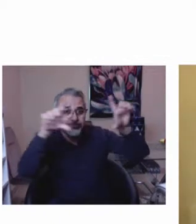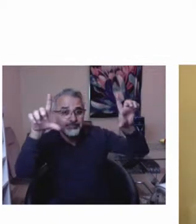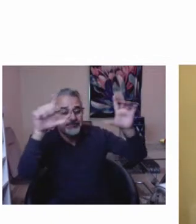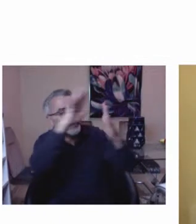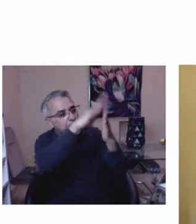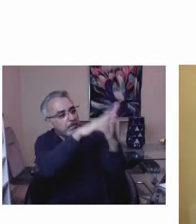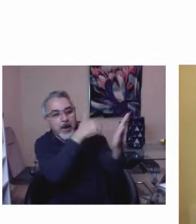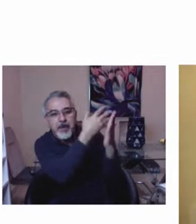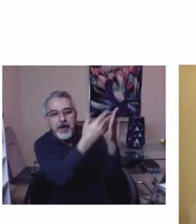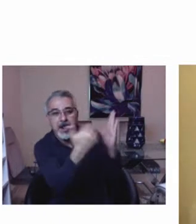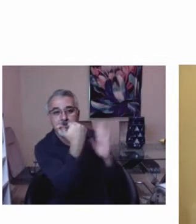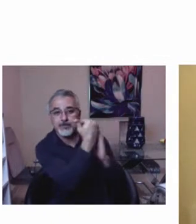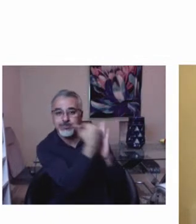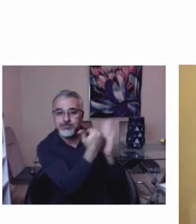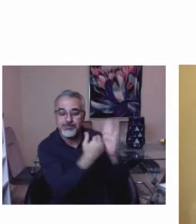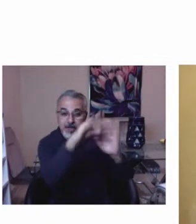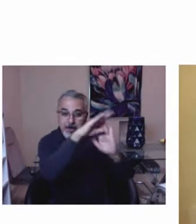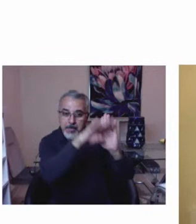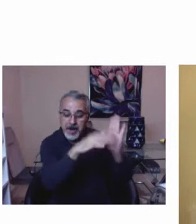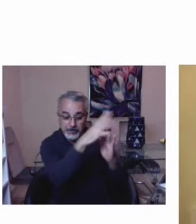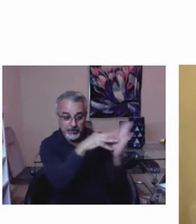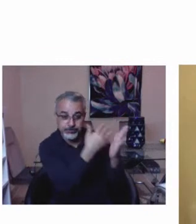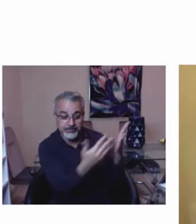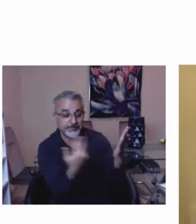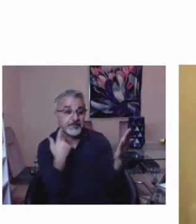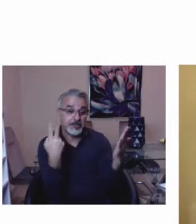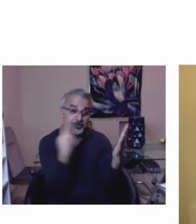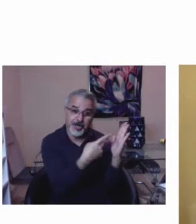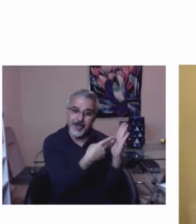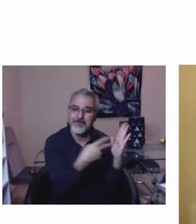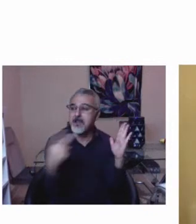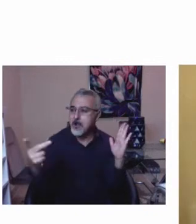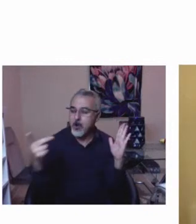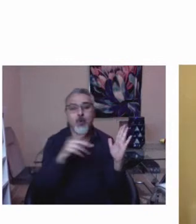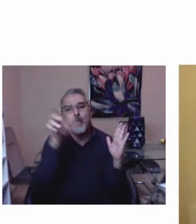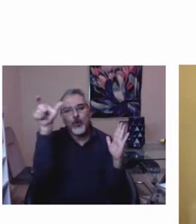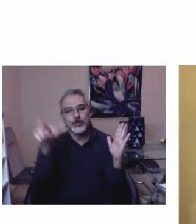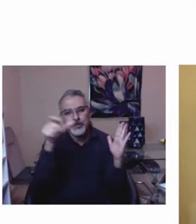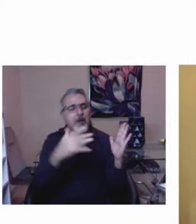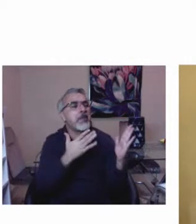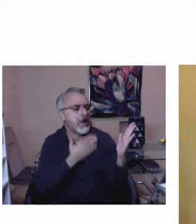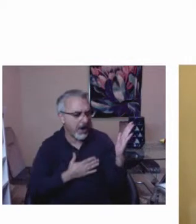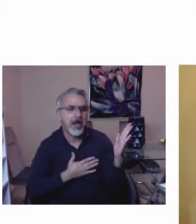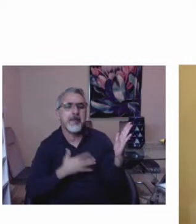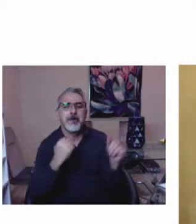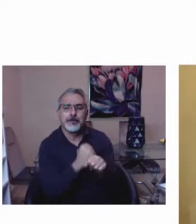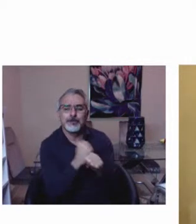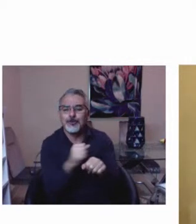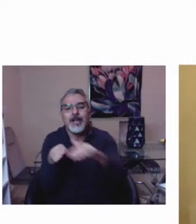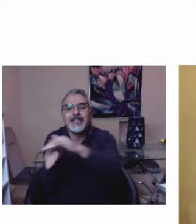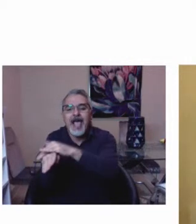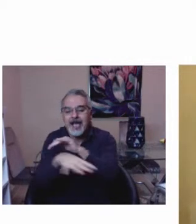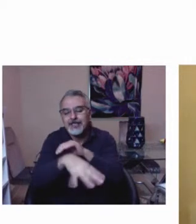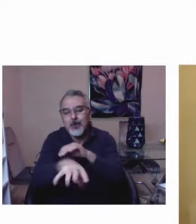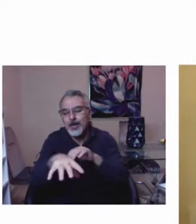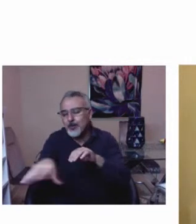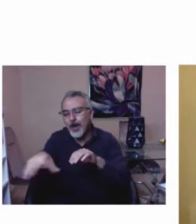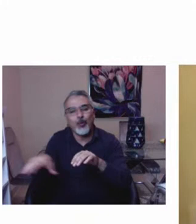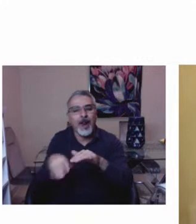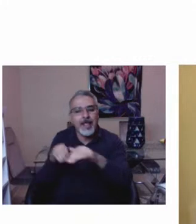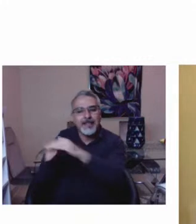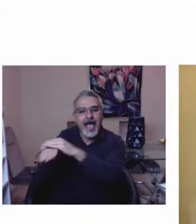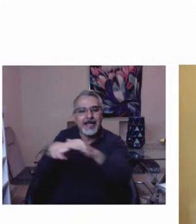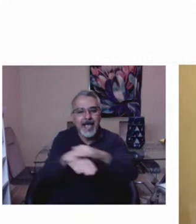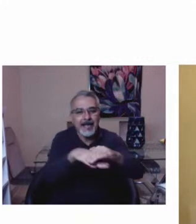and to the work that young people are doing. Kessie mentioned a lot of the gaps that exist already in her speech, and I would like to highlight them a little